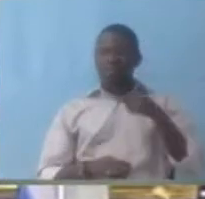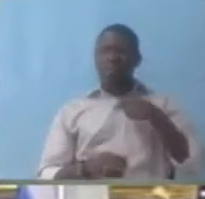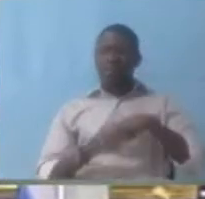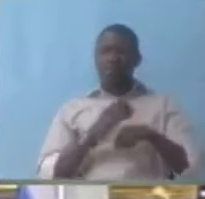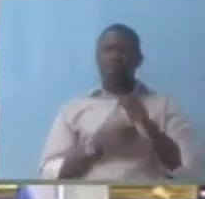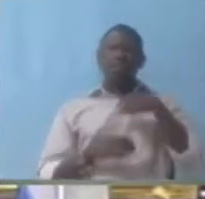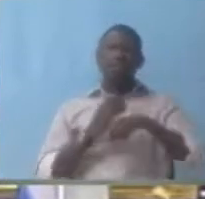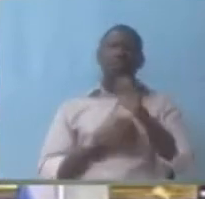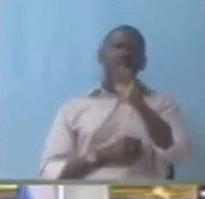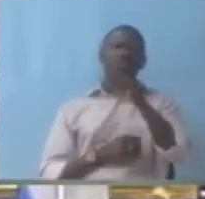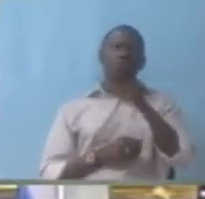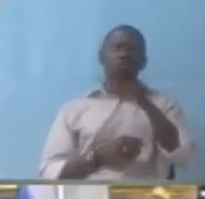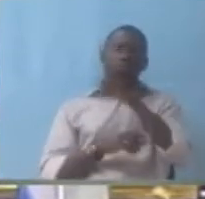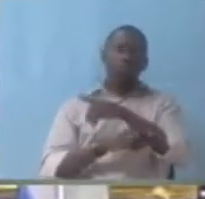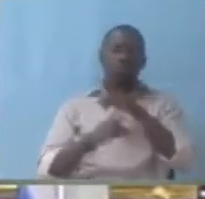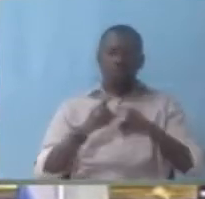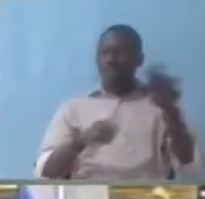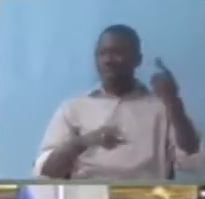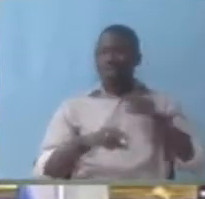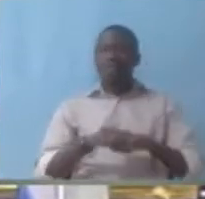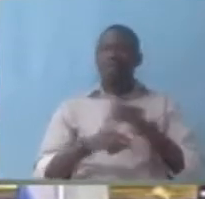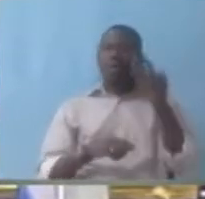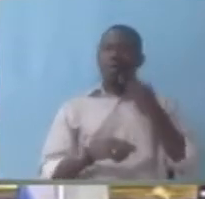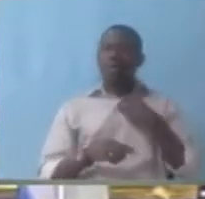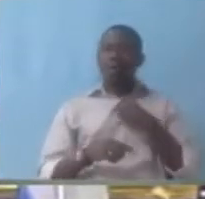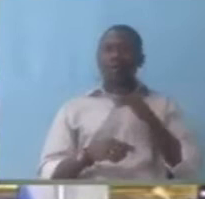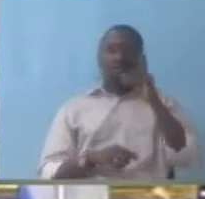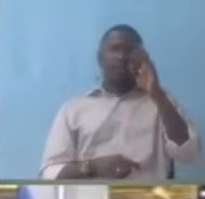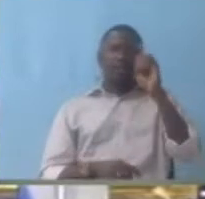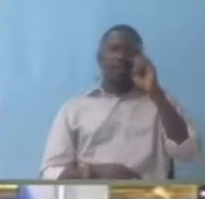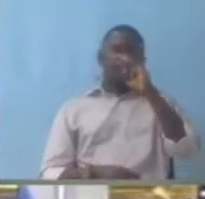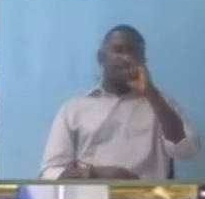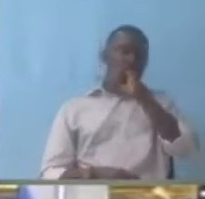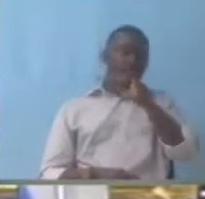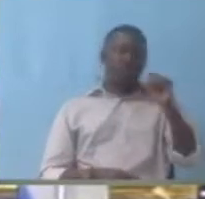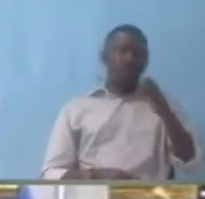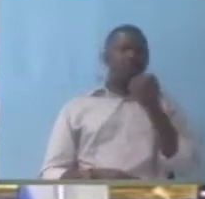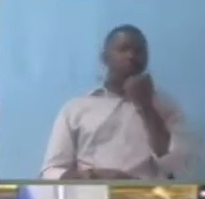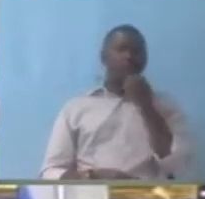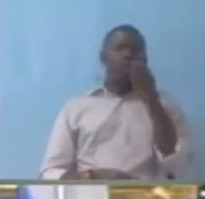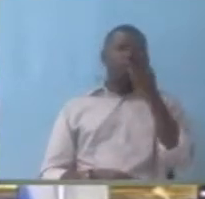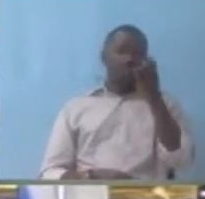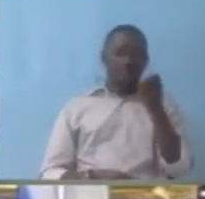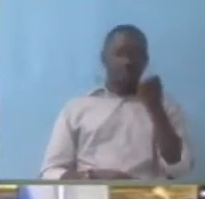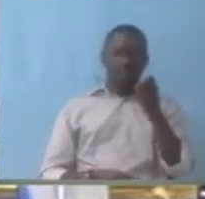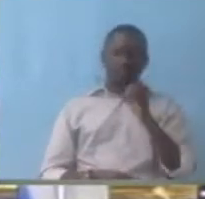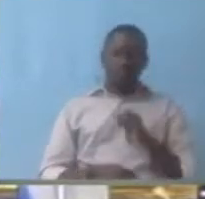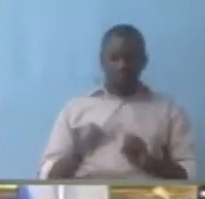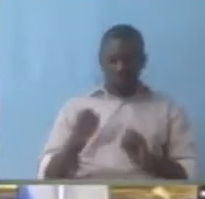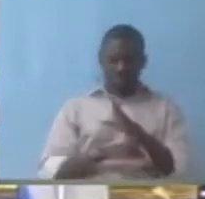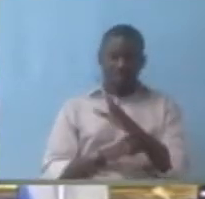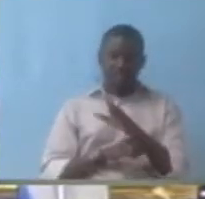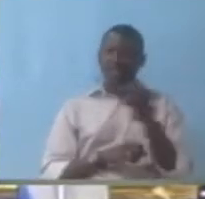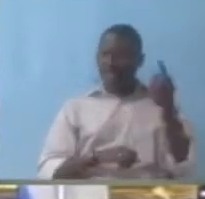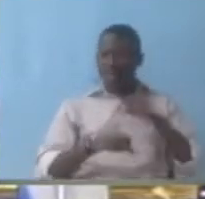your position at that point when decree 30 was passed. Nga fahamle ko wato mi yalonko nyin decree 30 iba londi kanu wayata